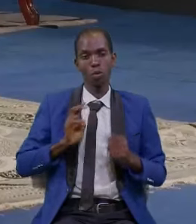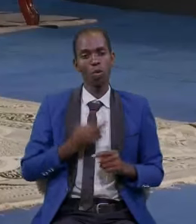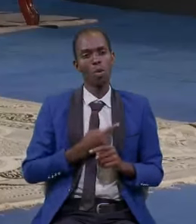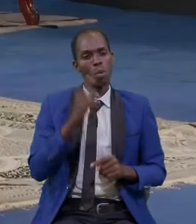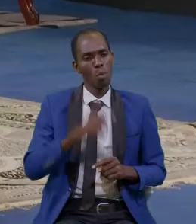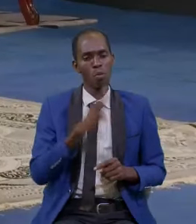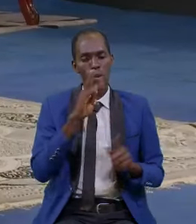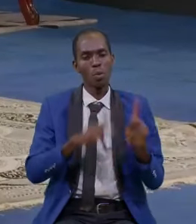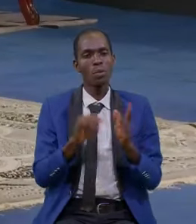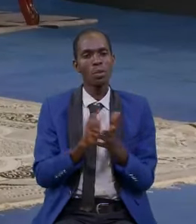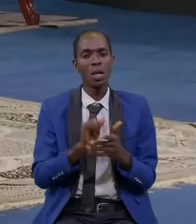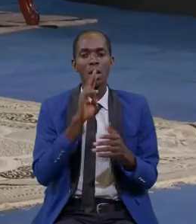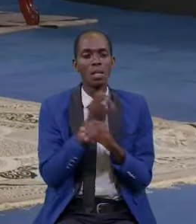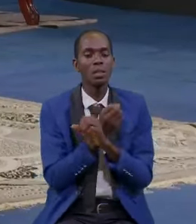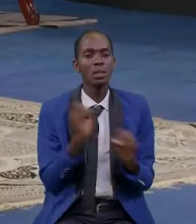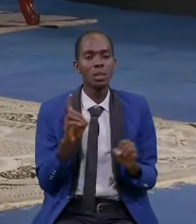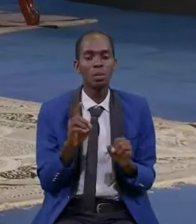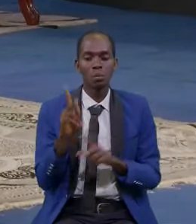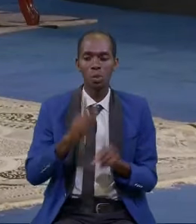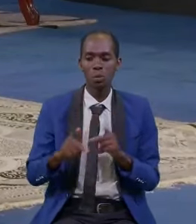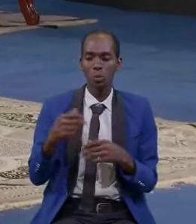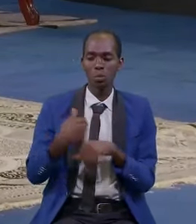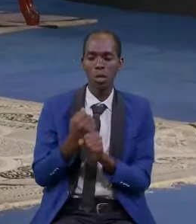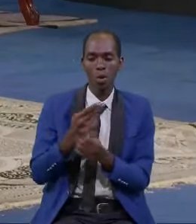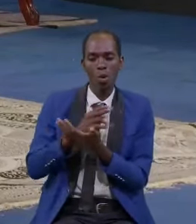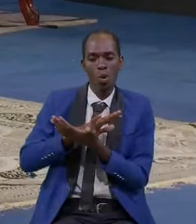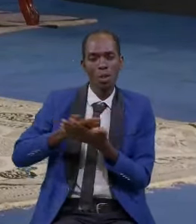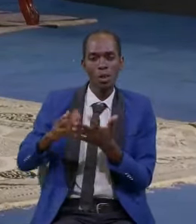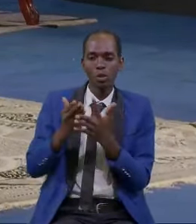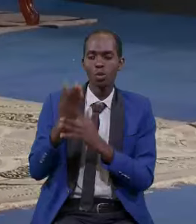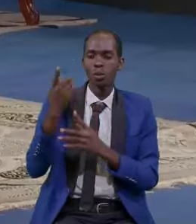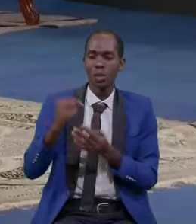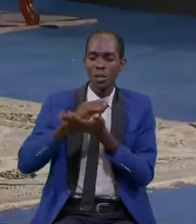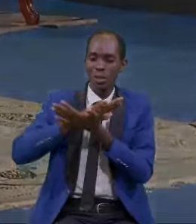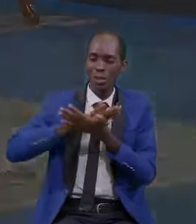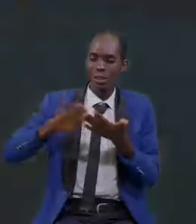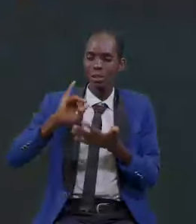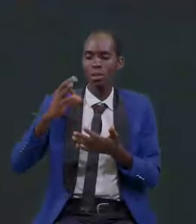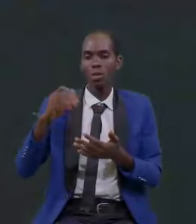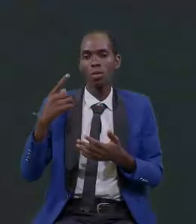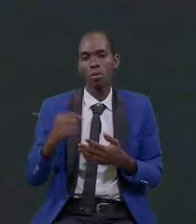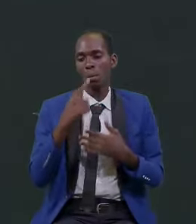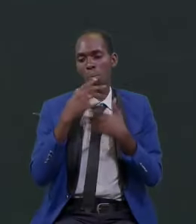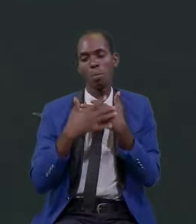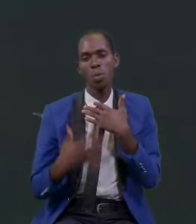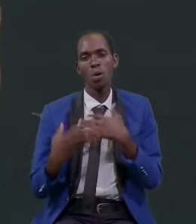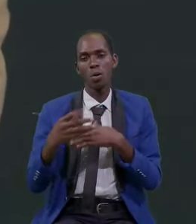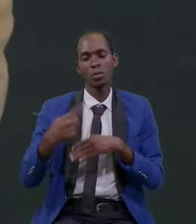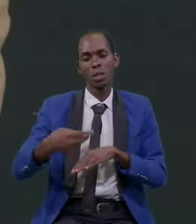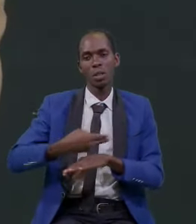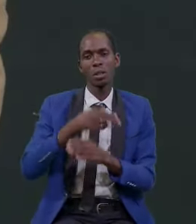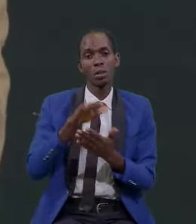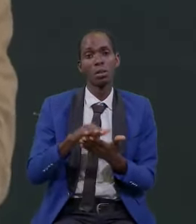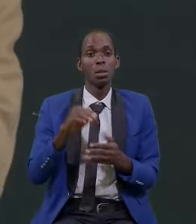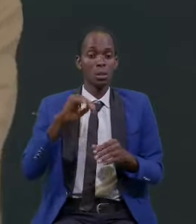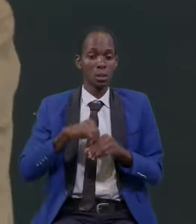been made holy by the cleansing of the blood of the Lamb. In our country, maybe in many countries, in many